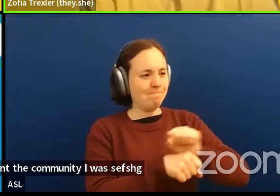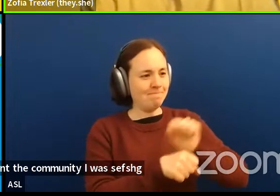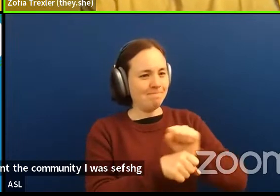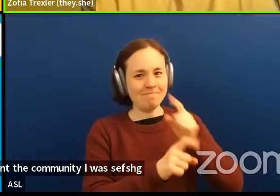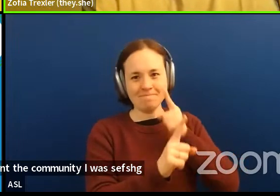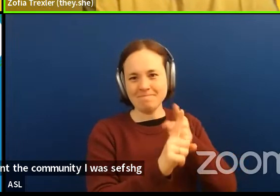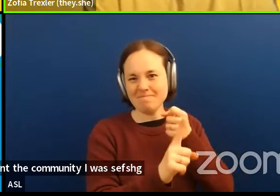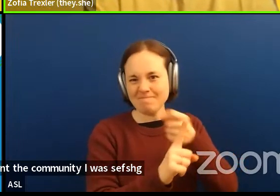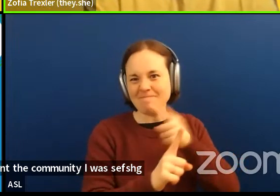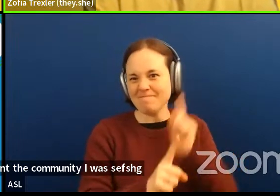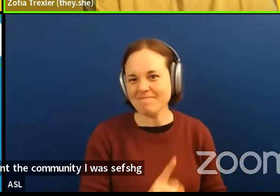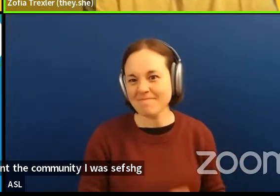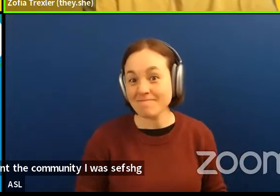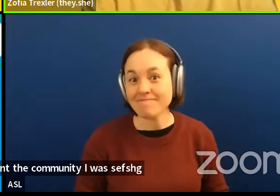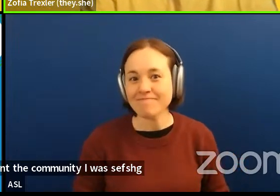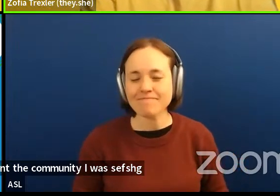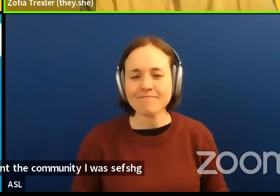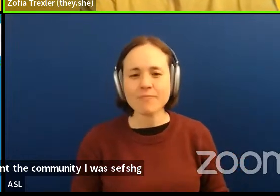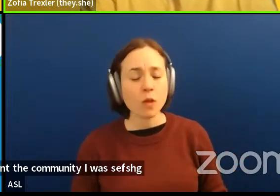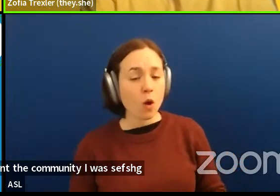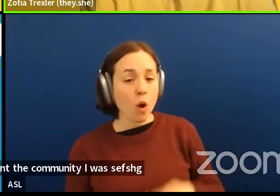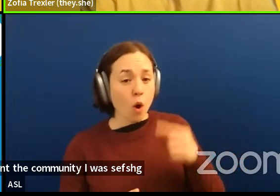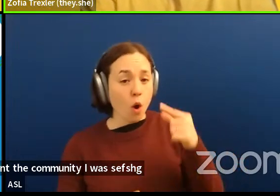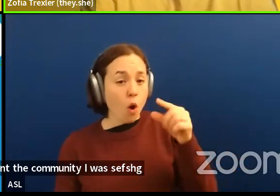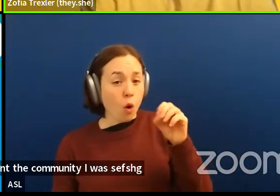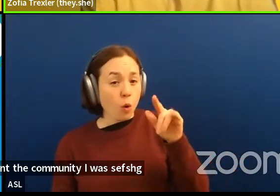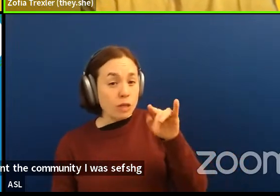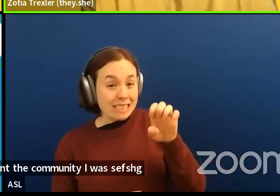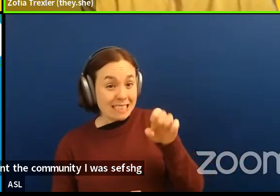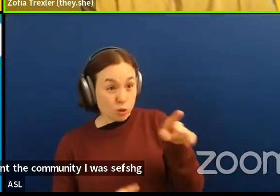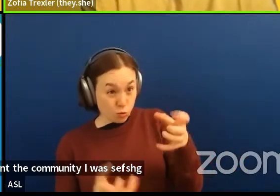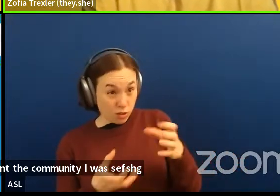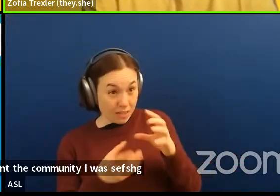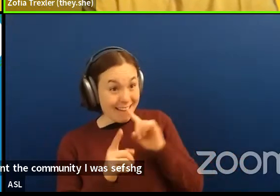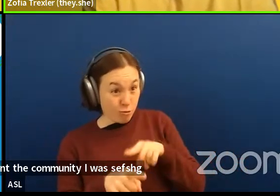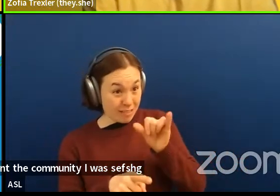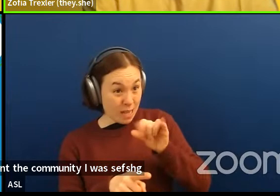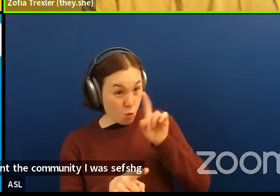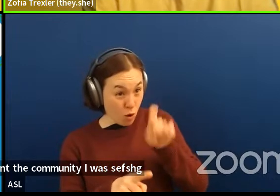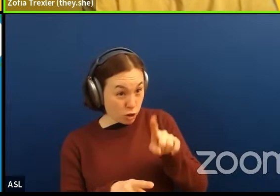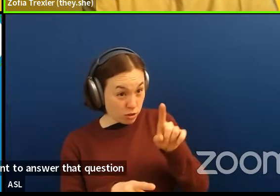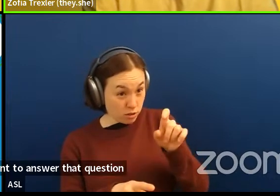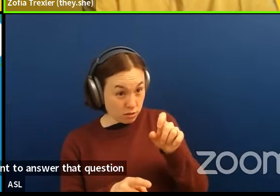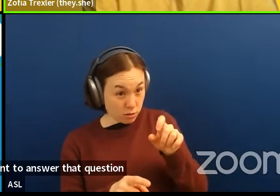Goldie, did you want to answer that question at all?